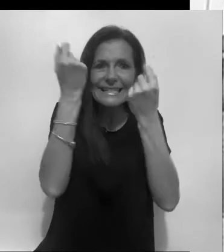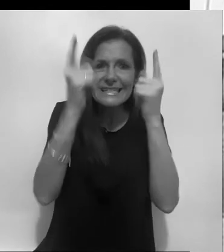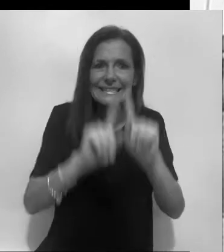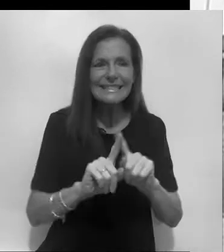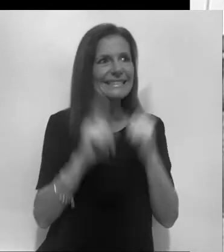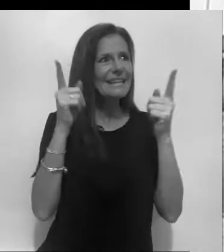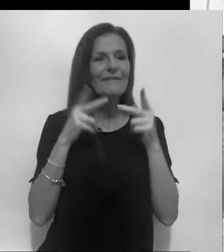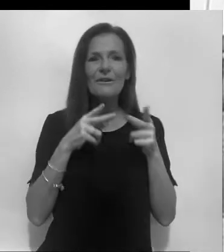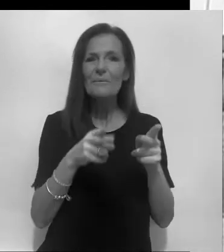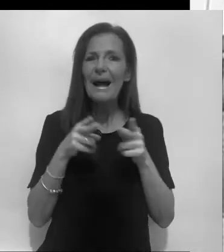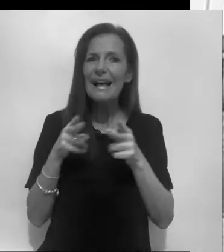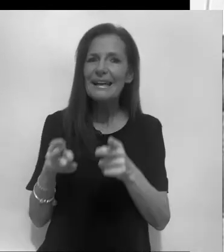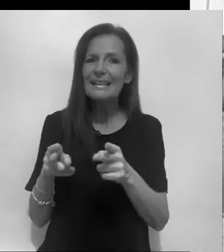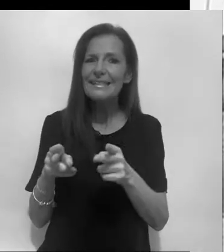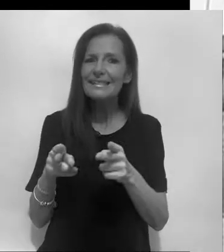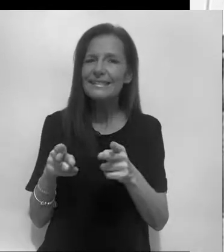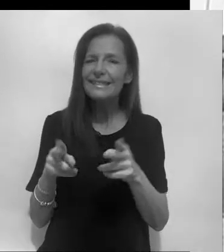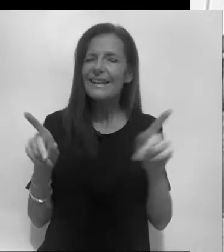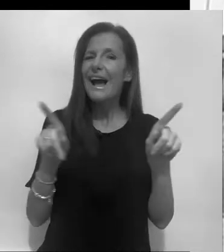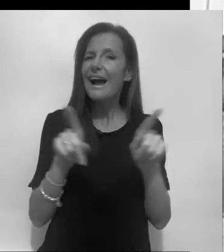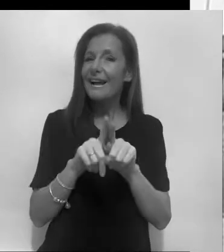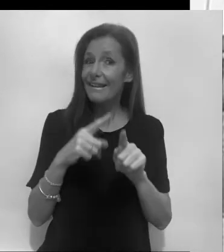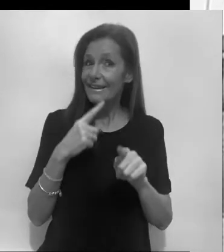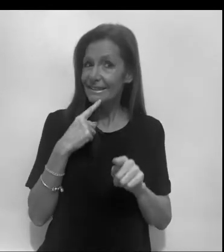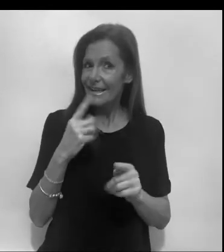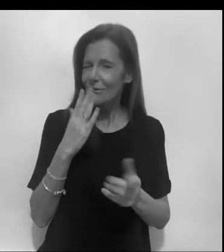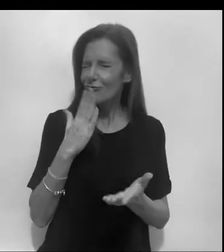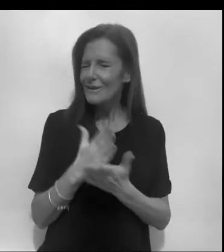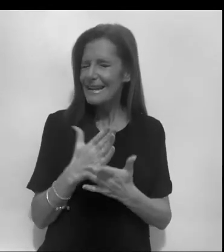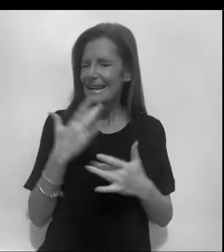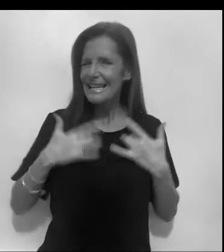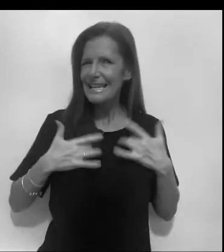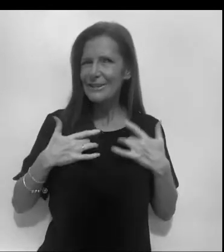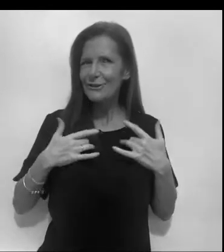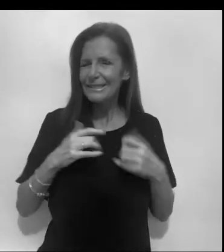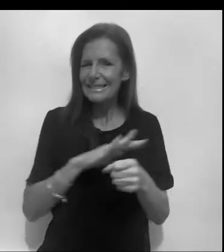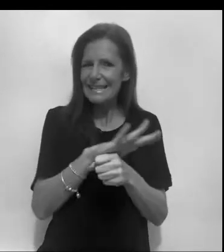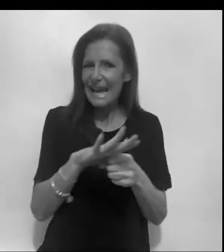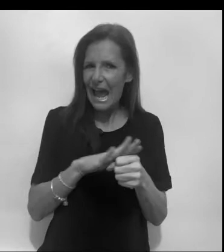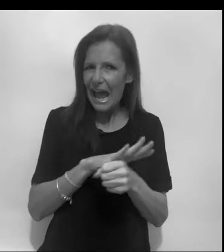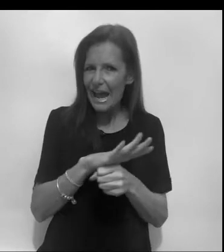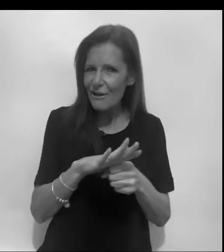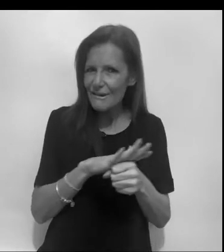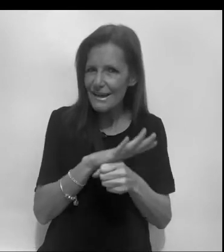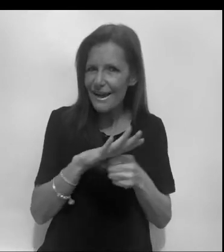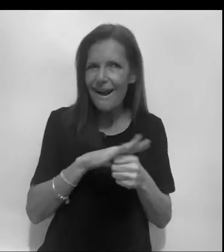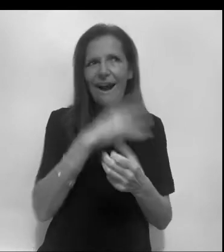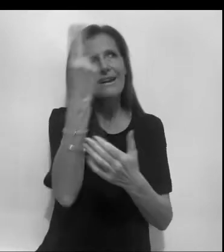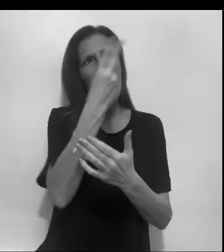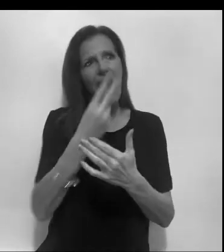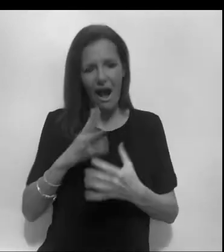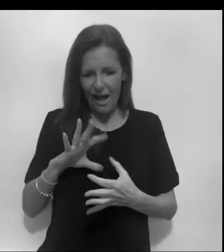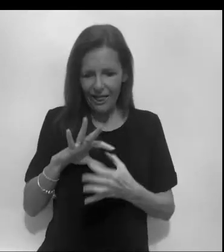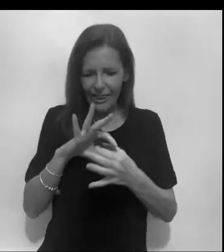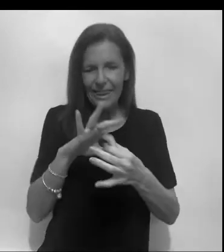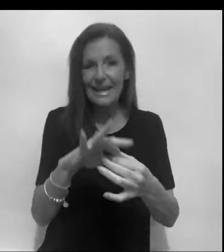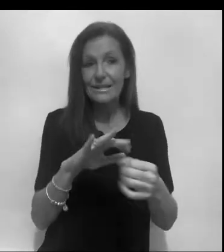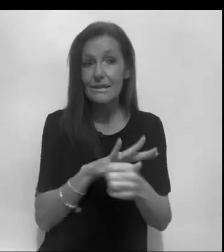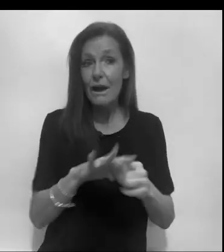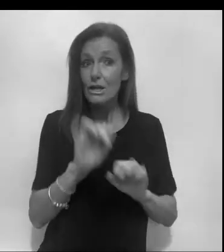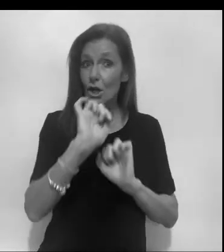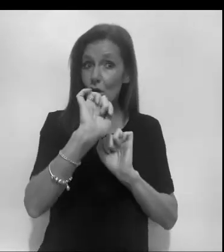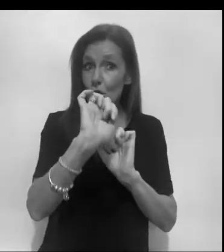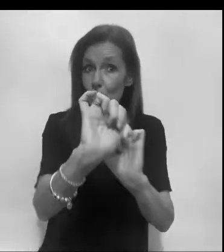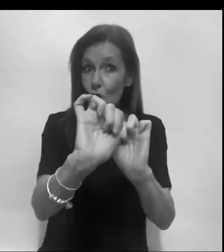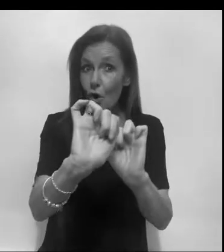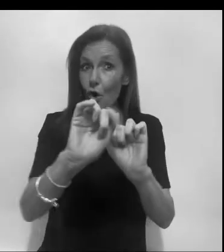As I mentioned, I'm really interested in the places we live and making artwork about them. So your mission, should